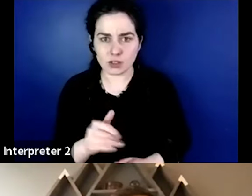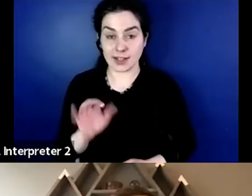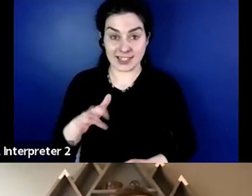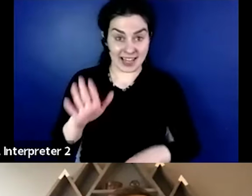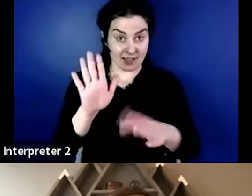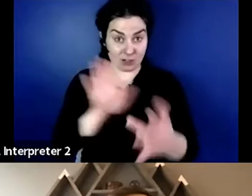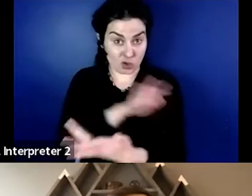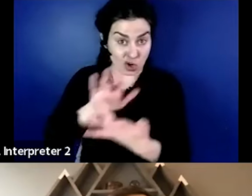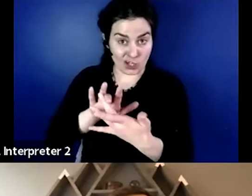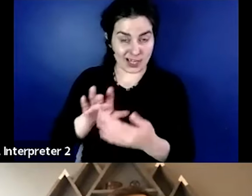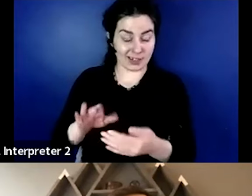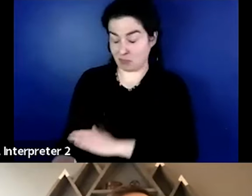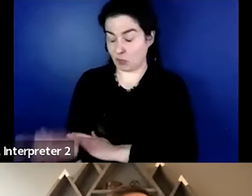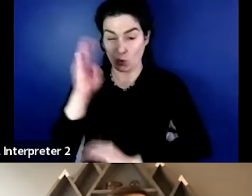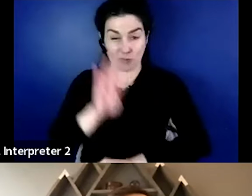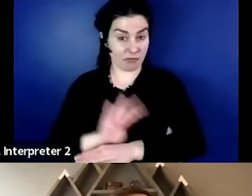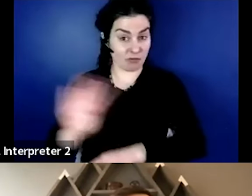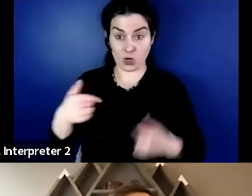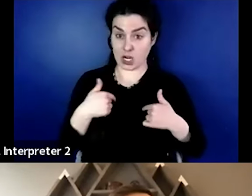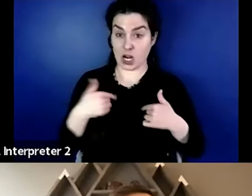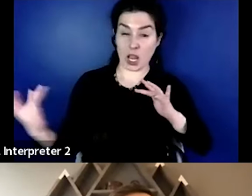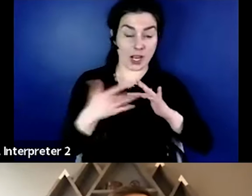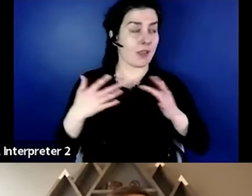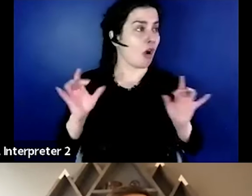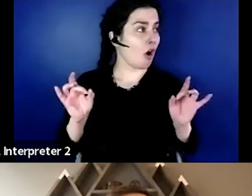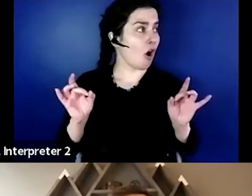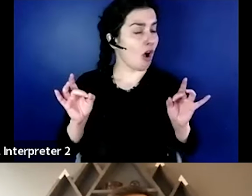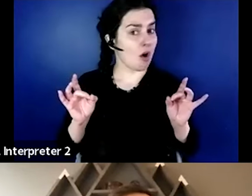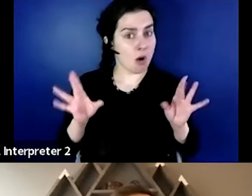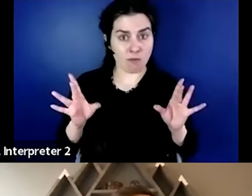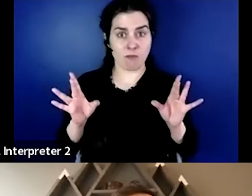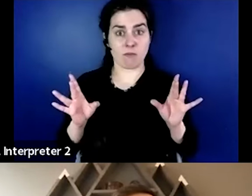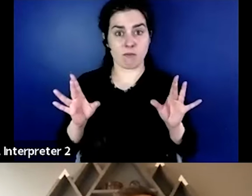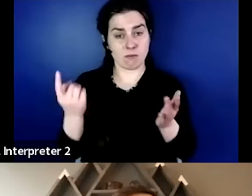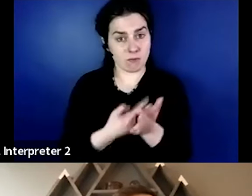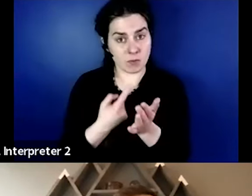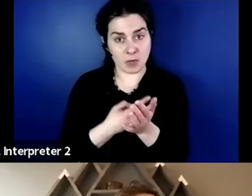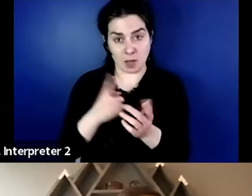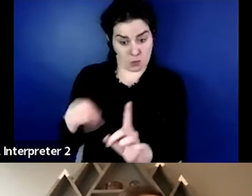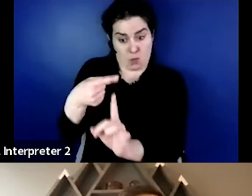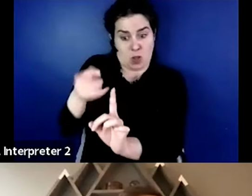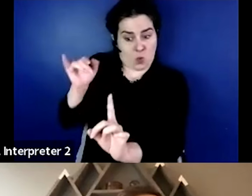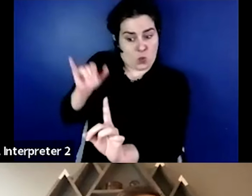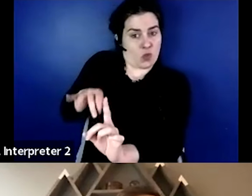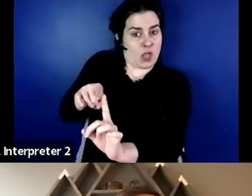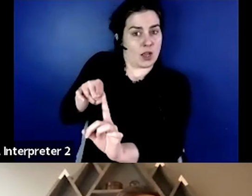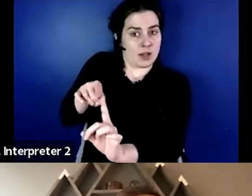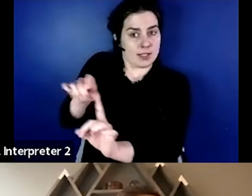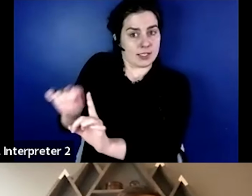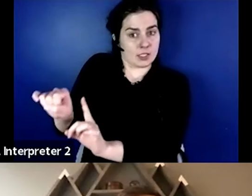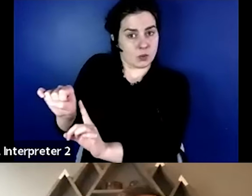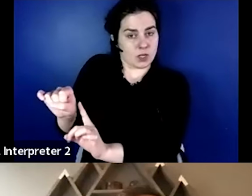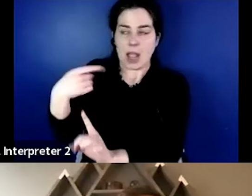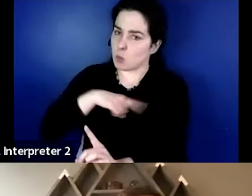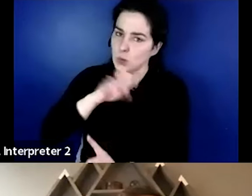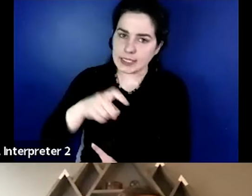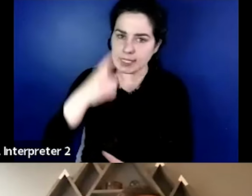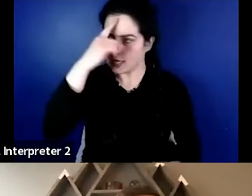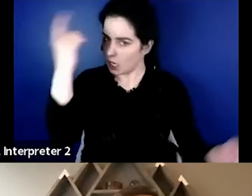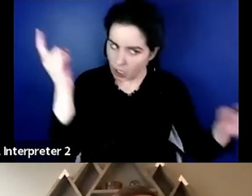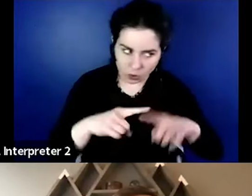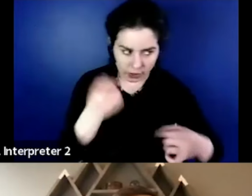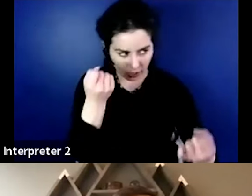calls, I get them and they're horrific what sometimes you get those calls about. And we need to be in tandem, because it's also, how